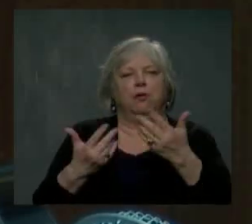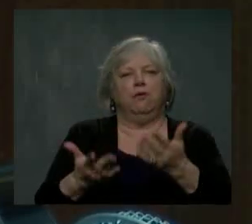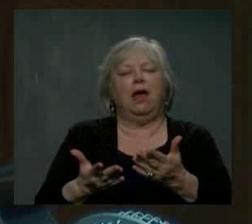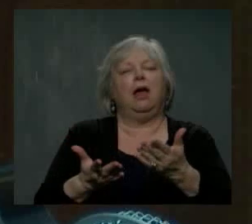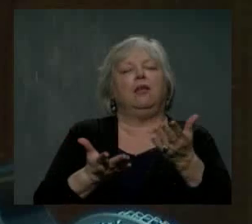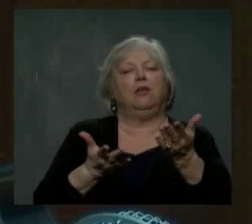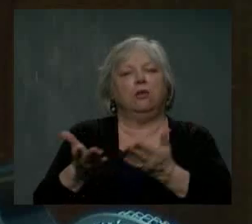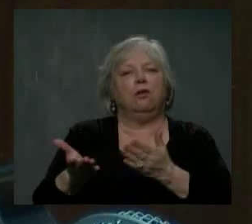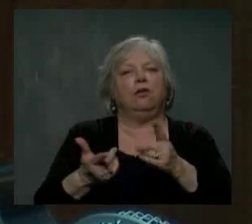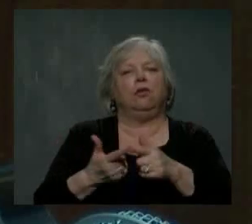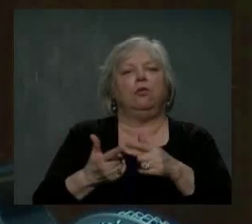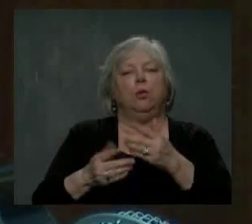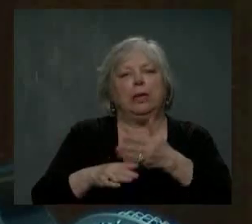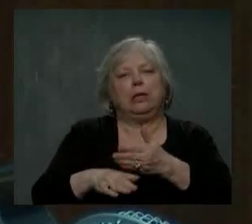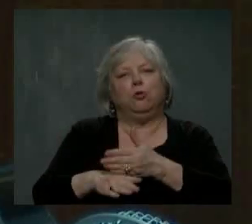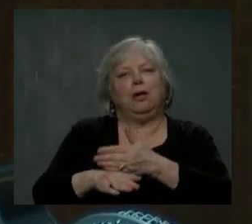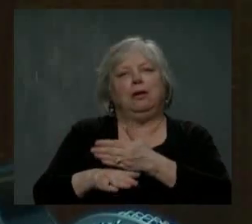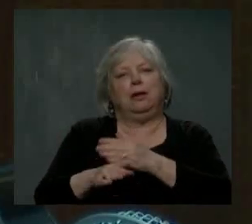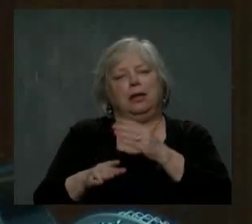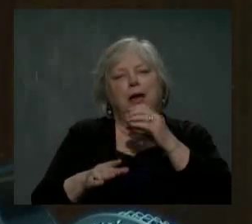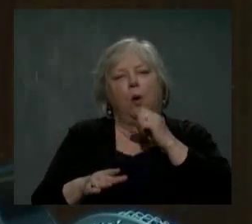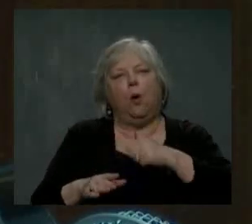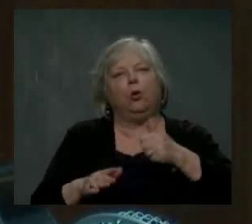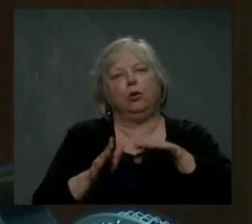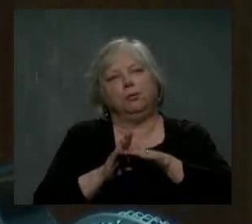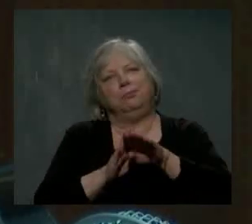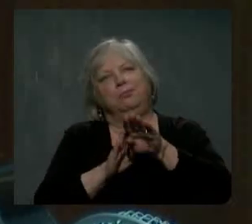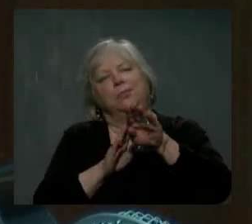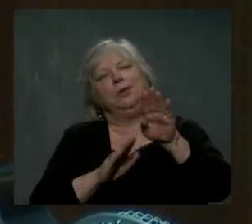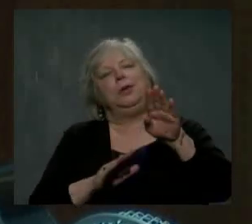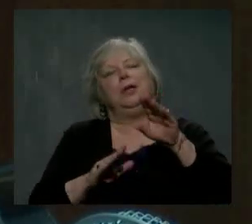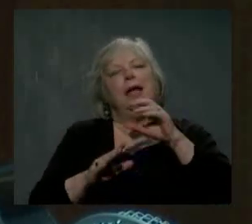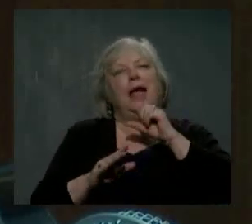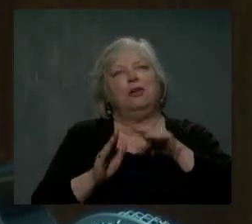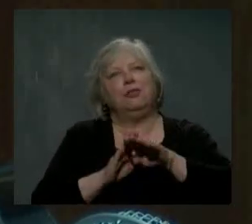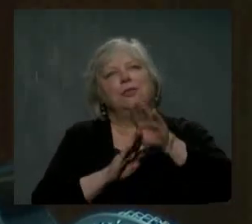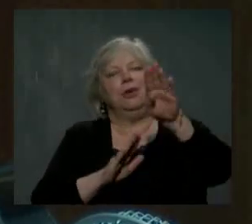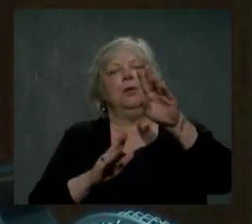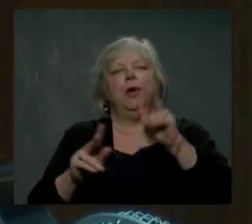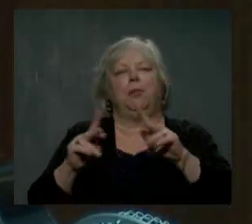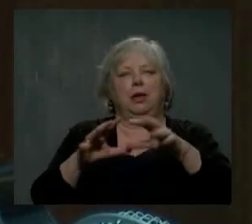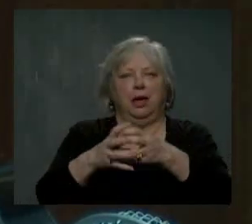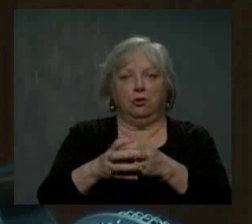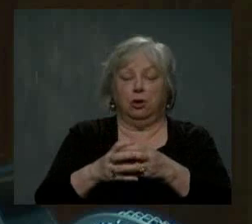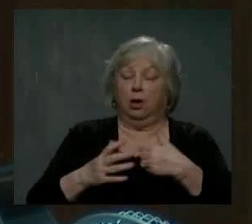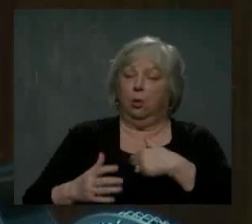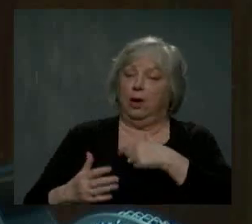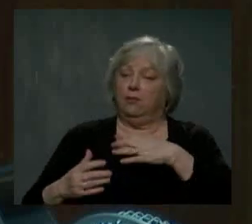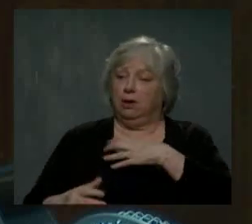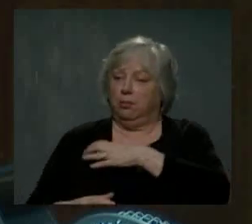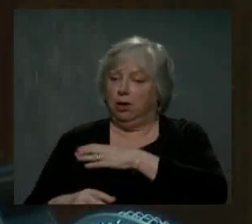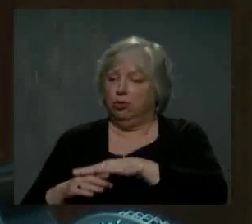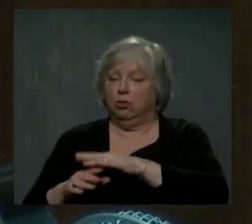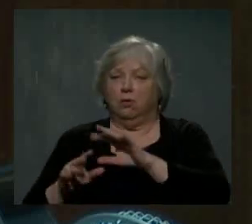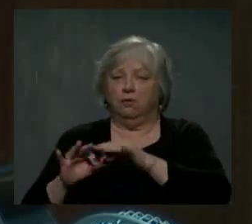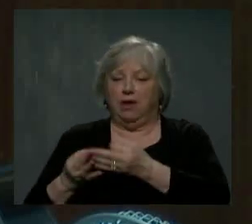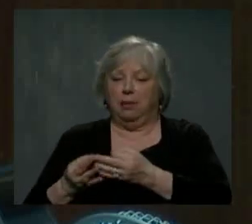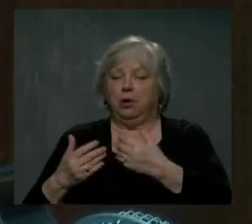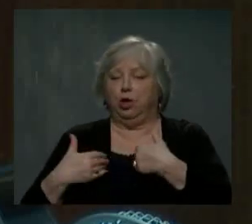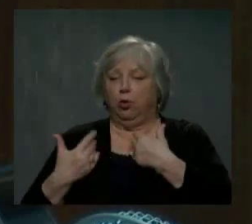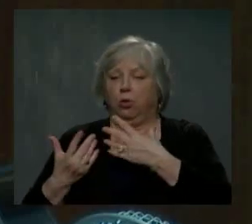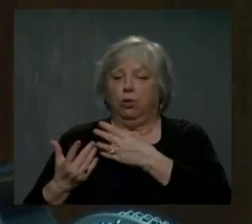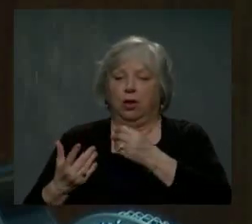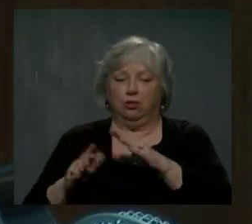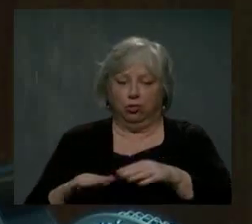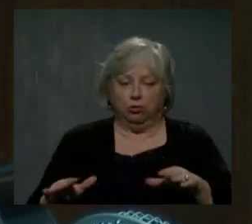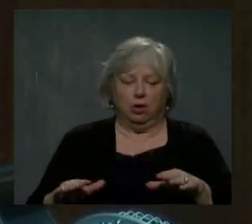increasing older population. While we have a commission on youth and families, children, youth, and family services, the primary focus